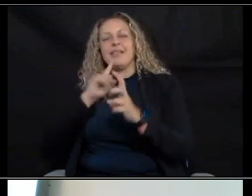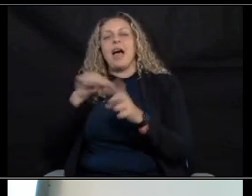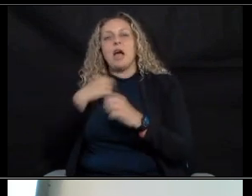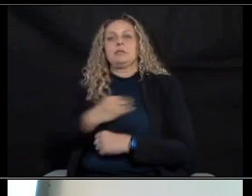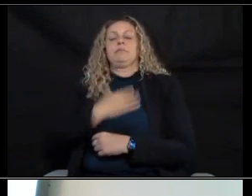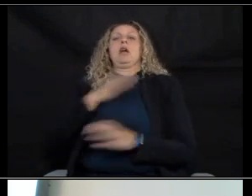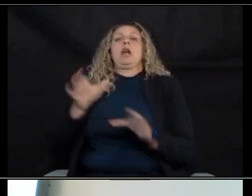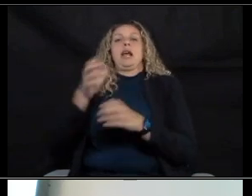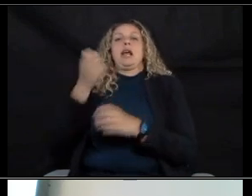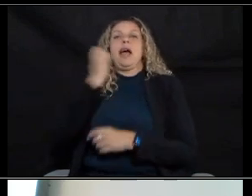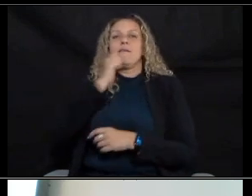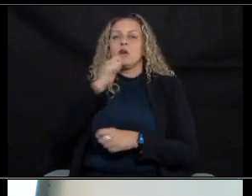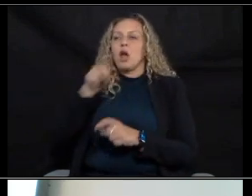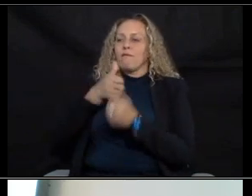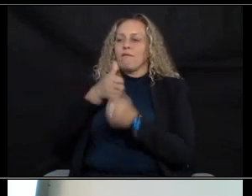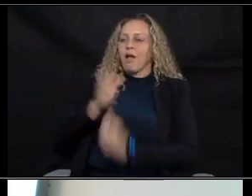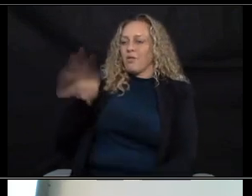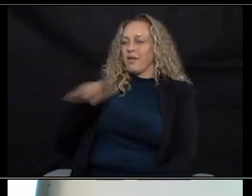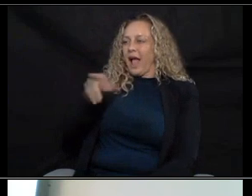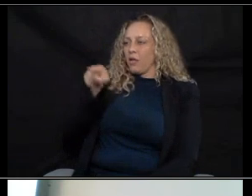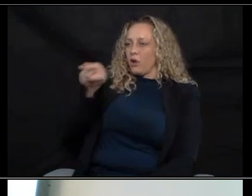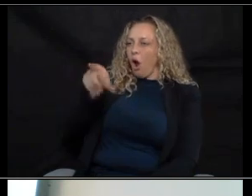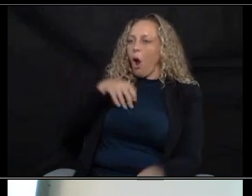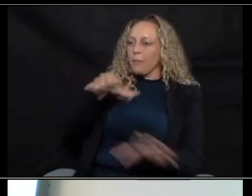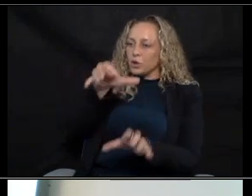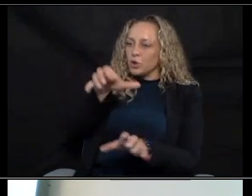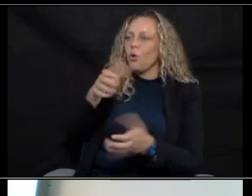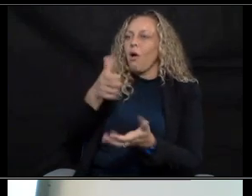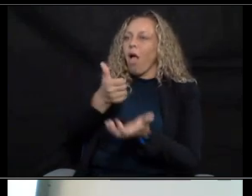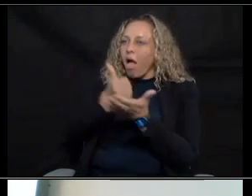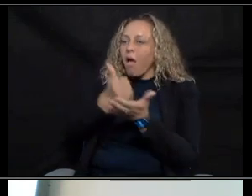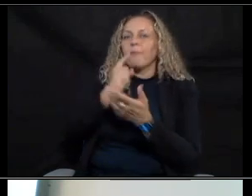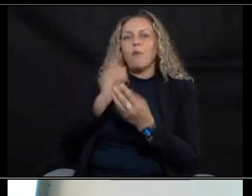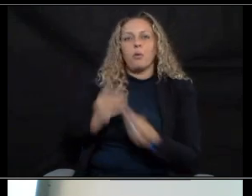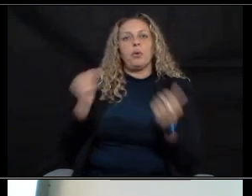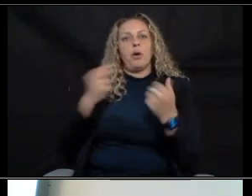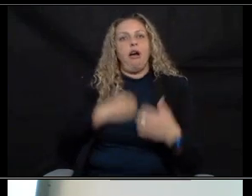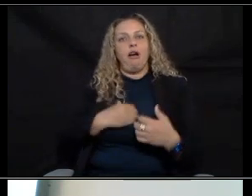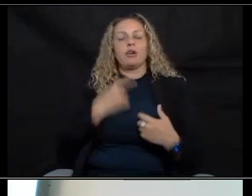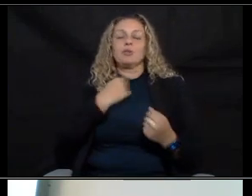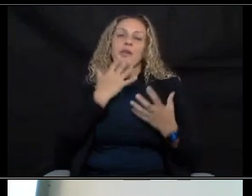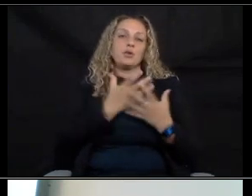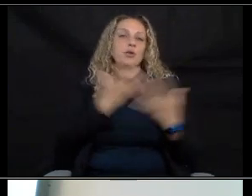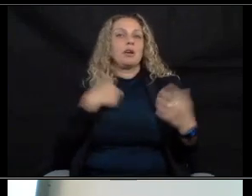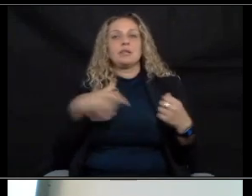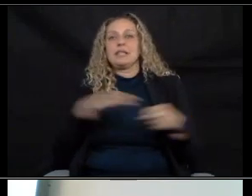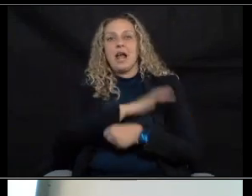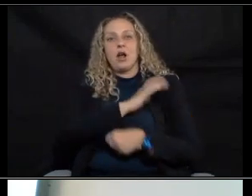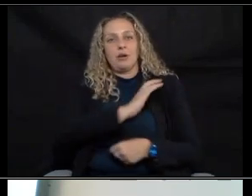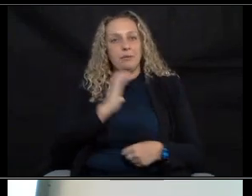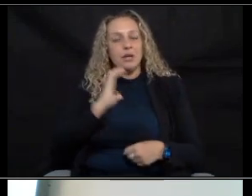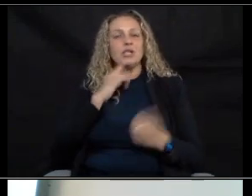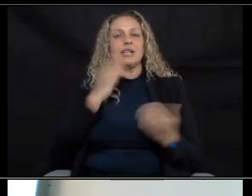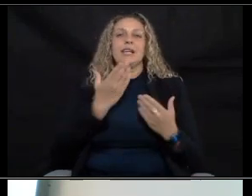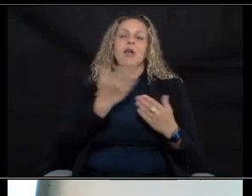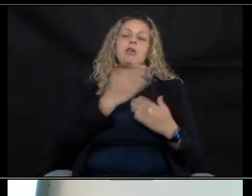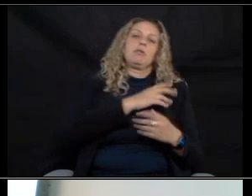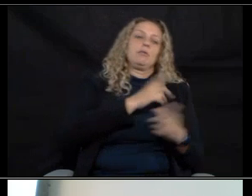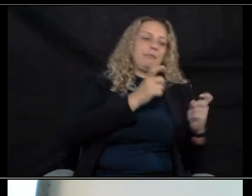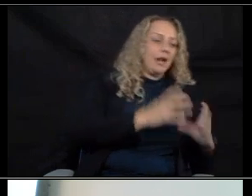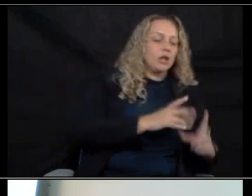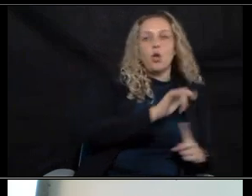everyone can take each day towards doing something to end hunger. So thank you so much to the entire commission, City Manager